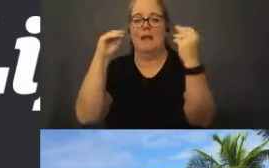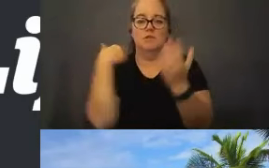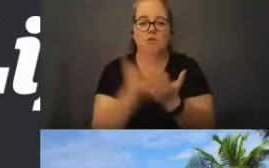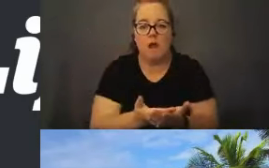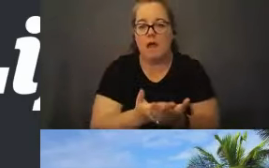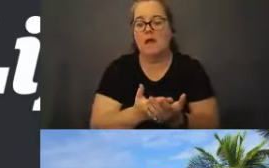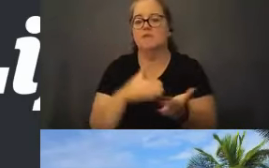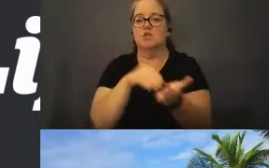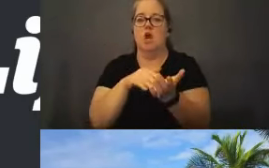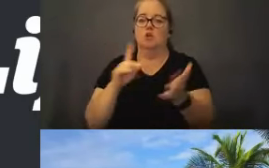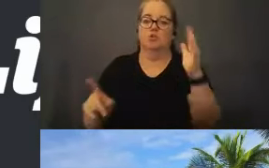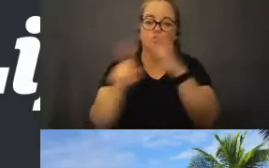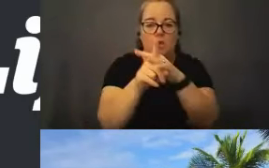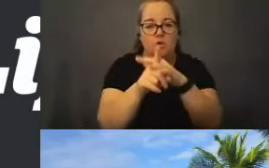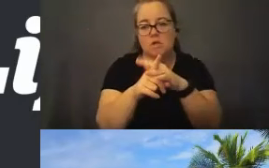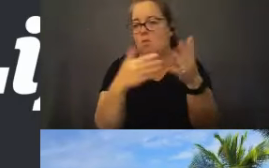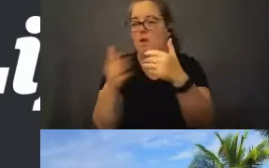doctor suddenly shows up.